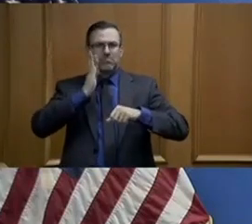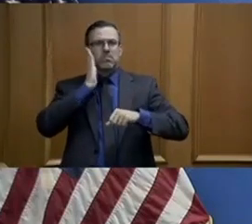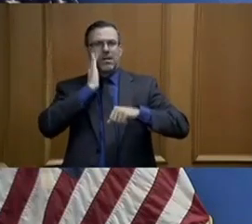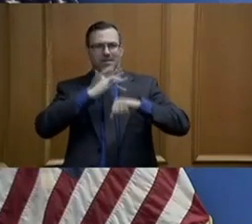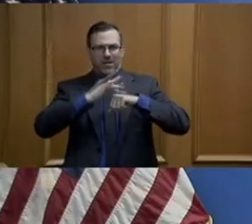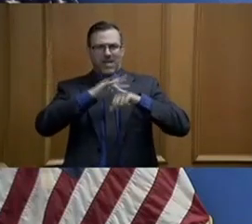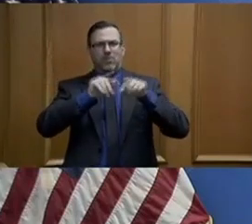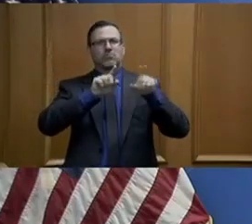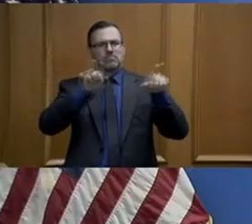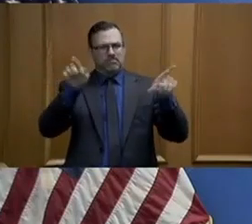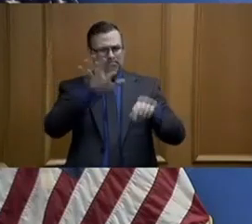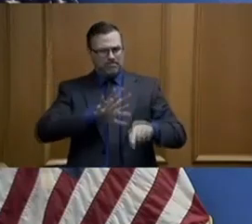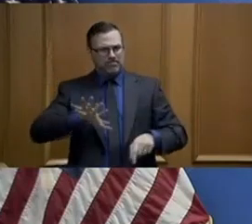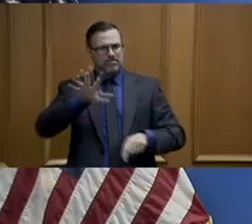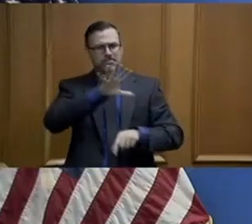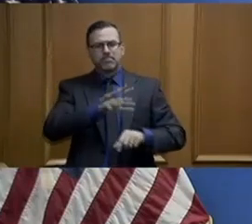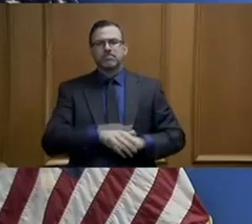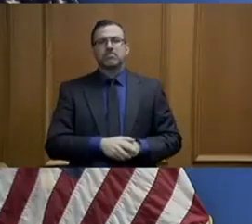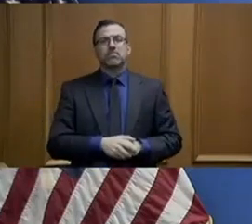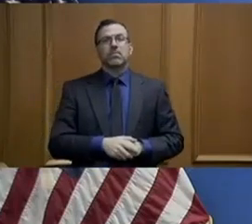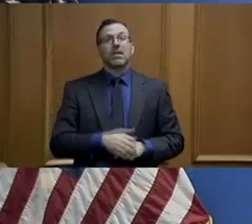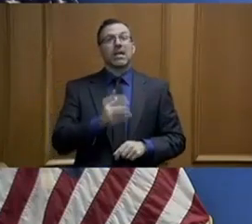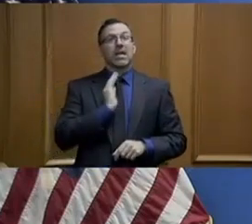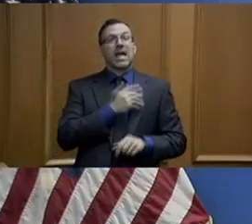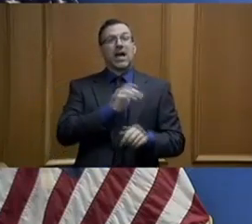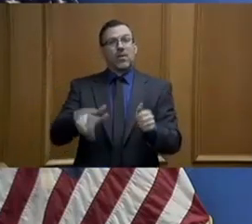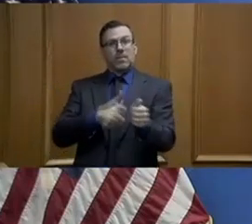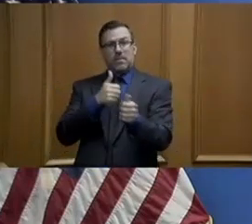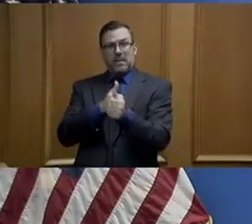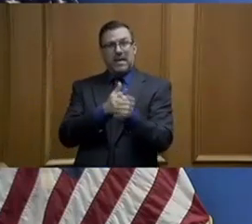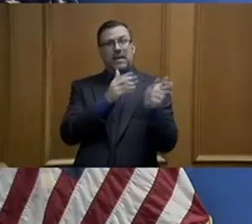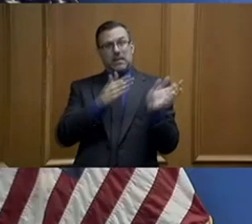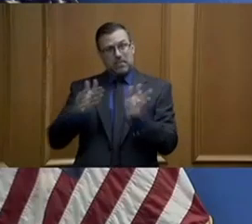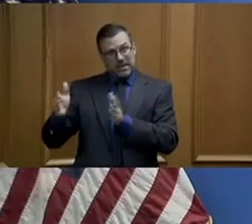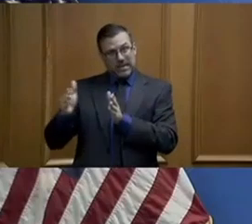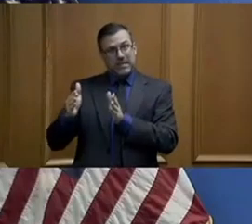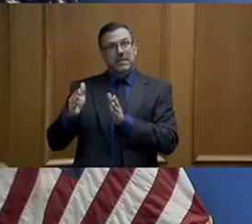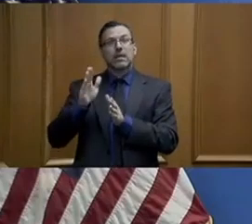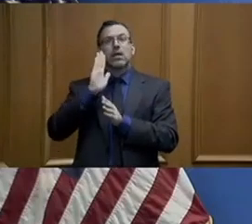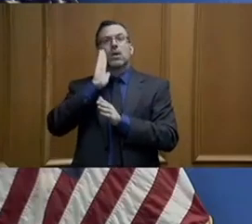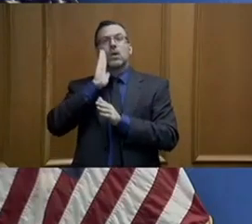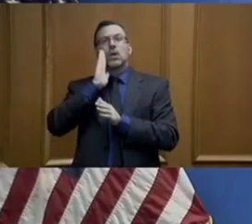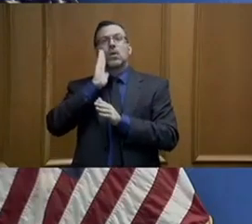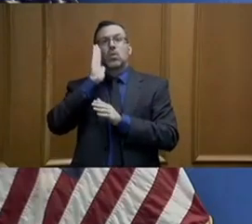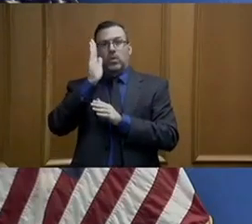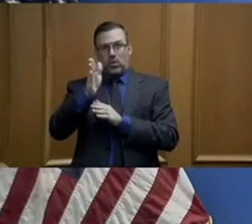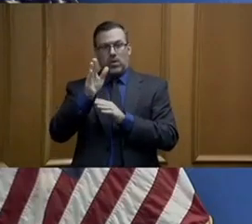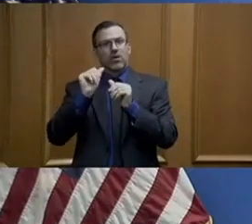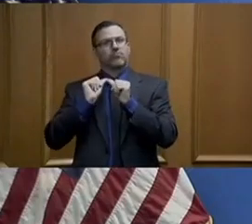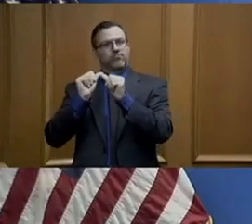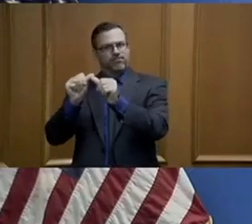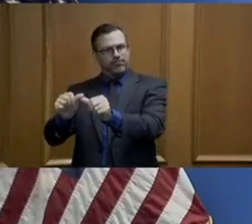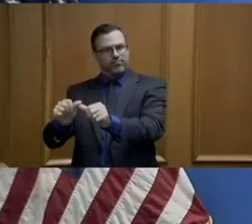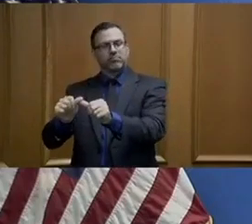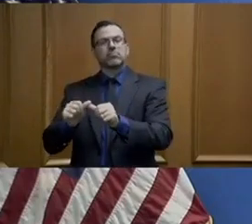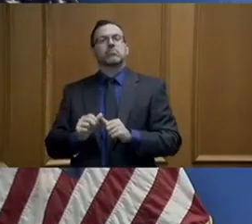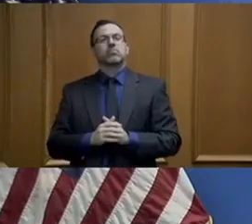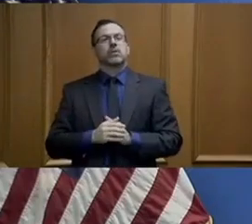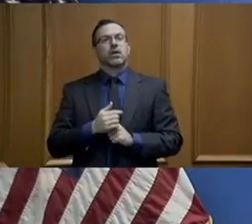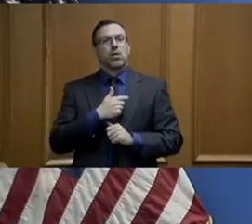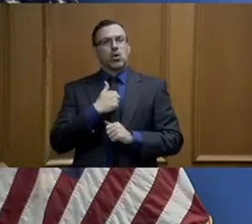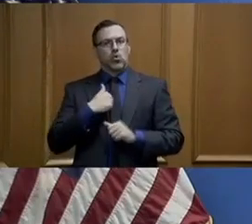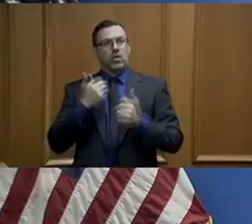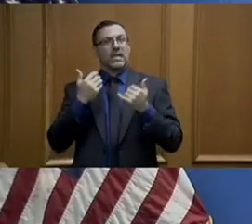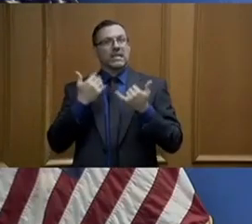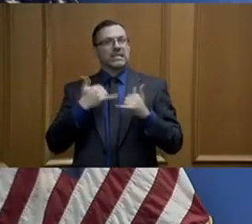Our contingency plans for alternate care sites remains on forward track as we keep plans in